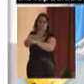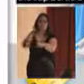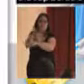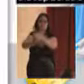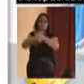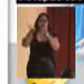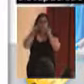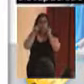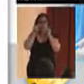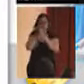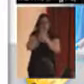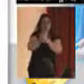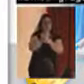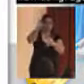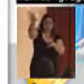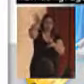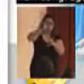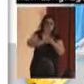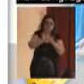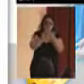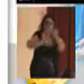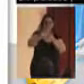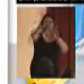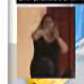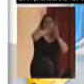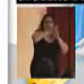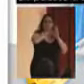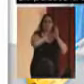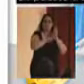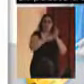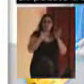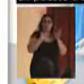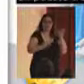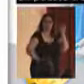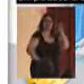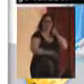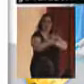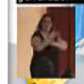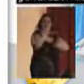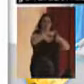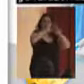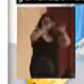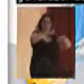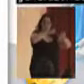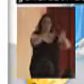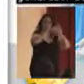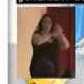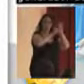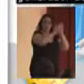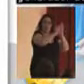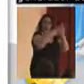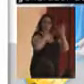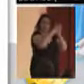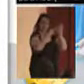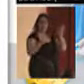all these works have been brought together and have been included in this pattern, and they will be available